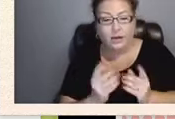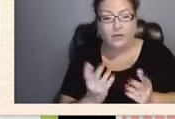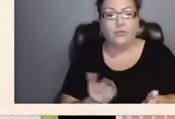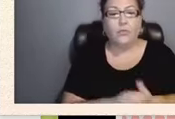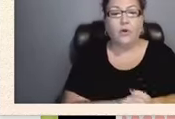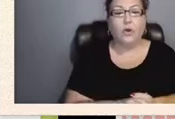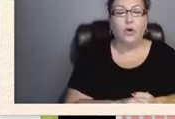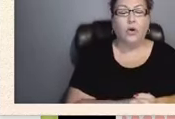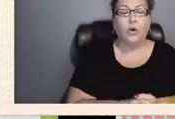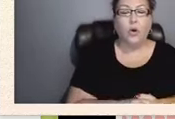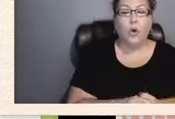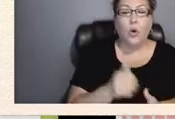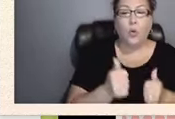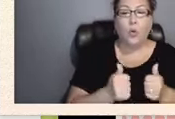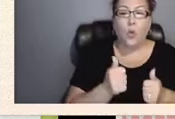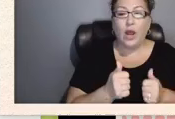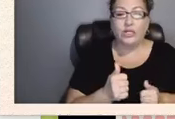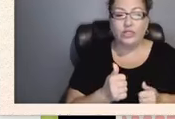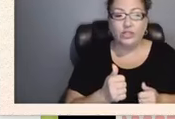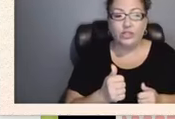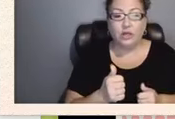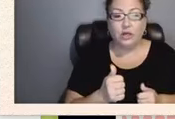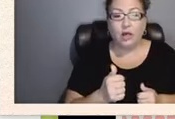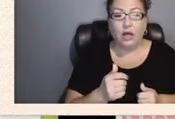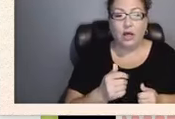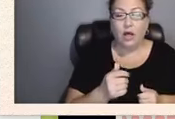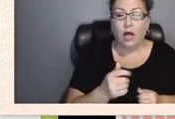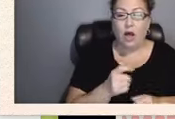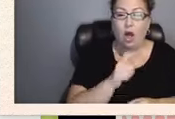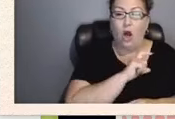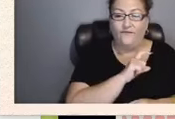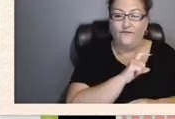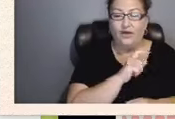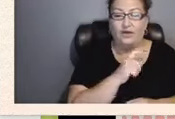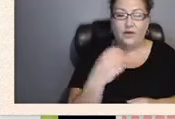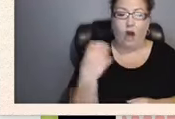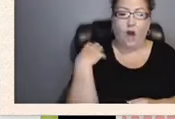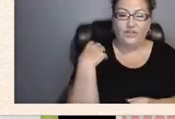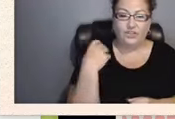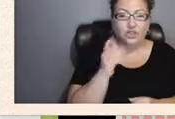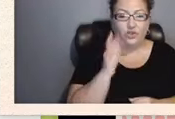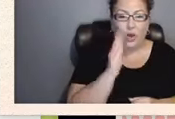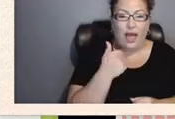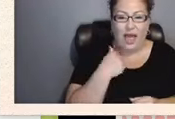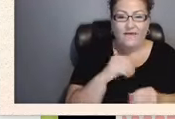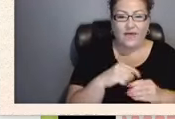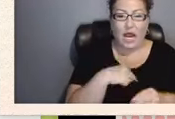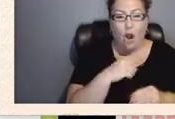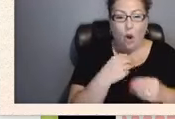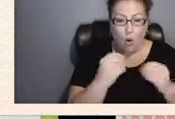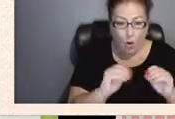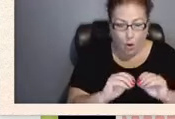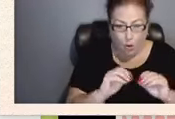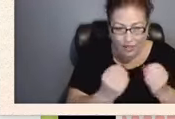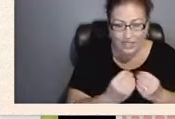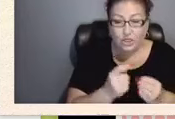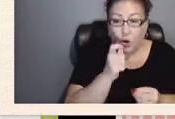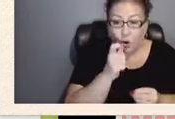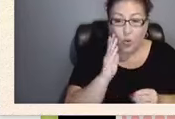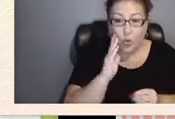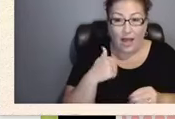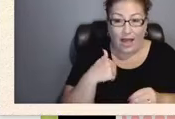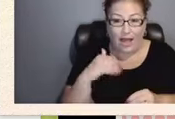What offices are we going to have in our organization? And who's going to hold those offices? When are we going to